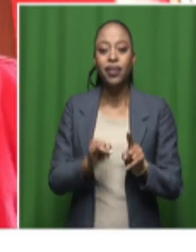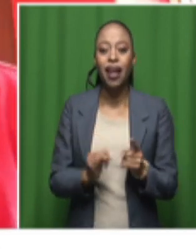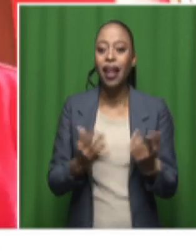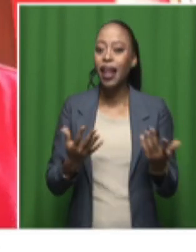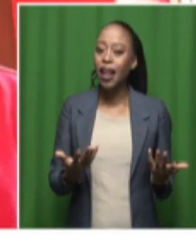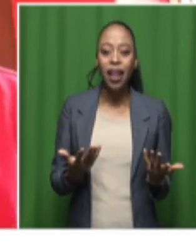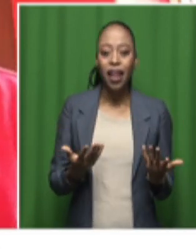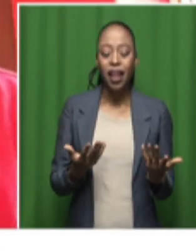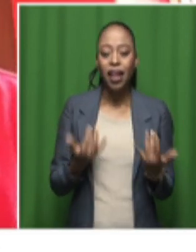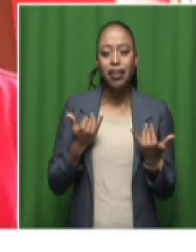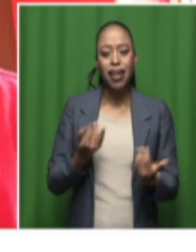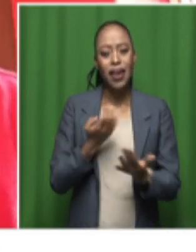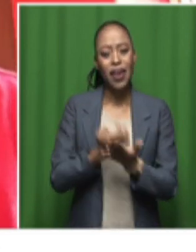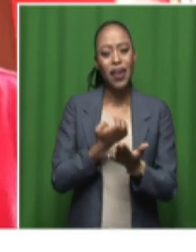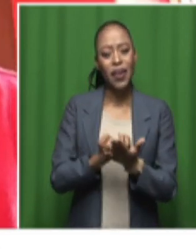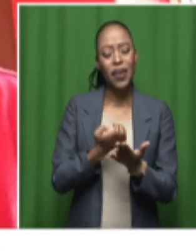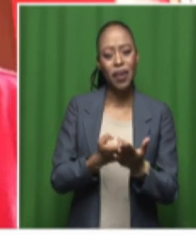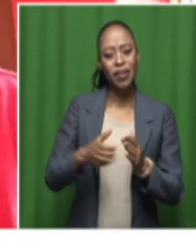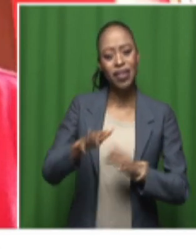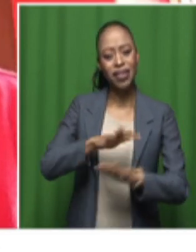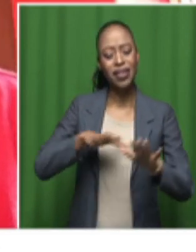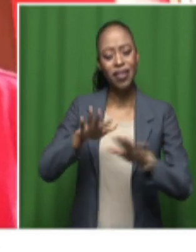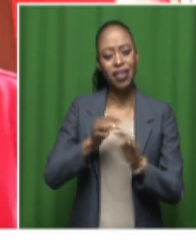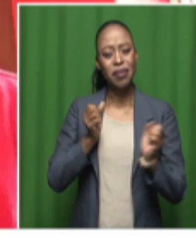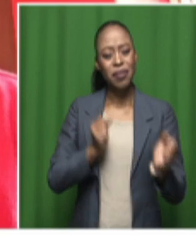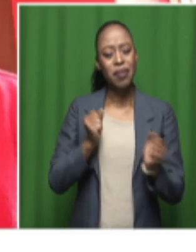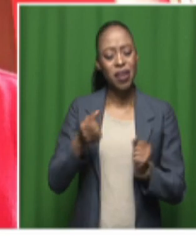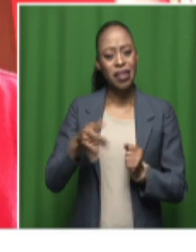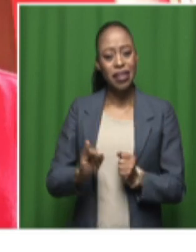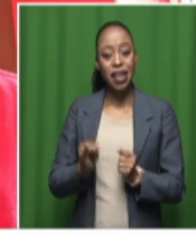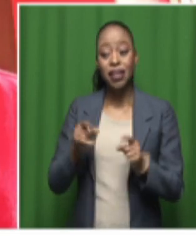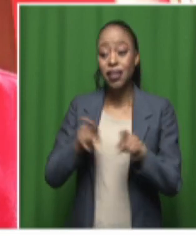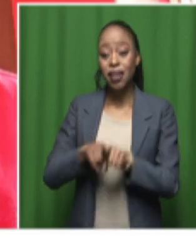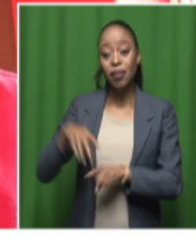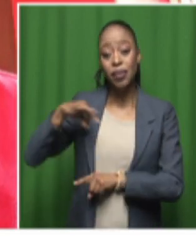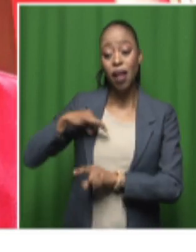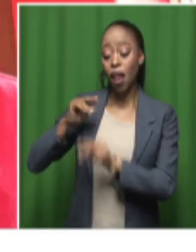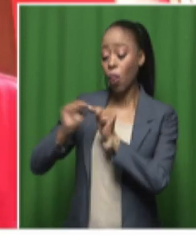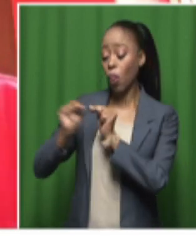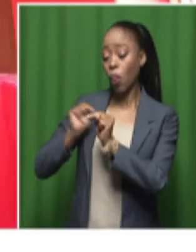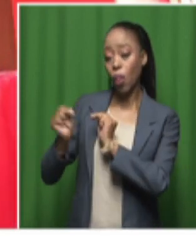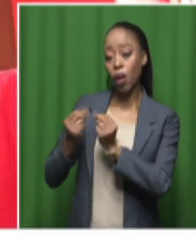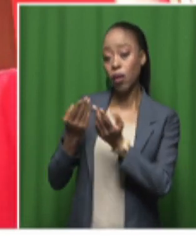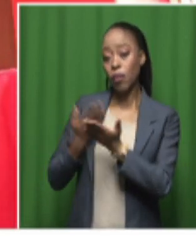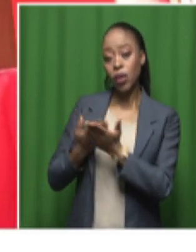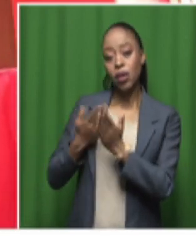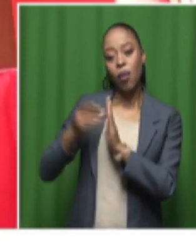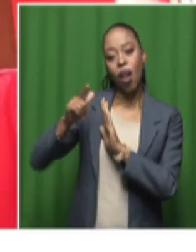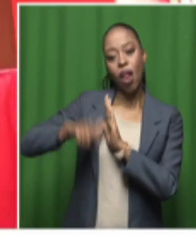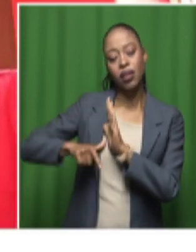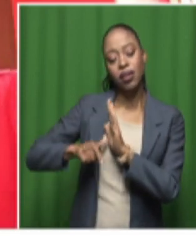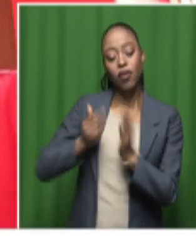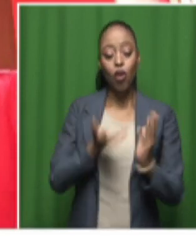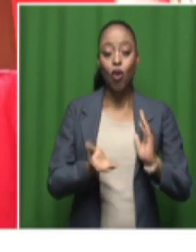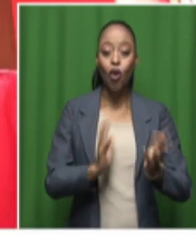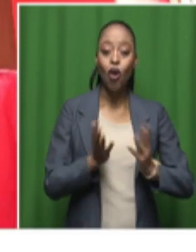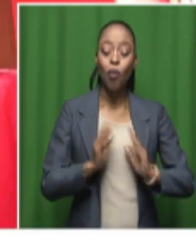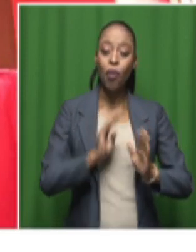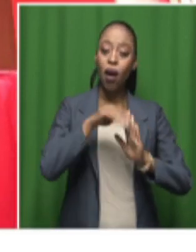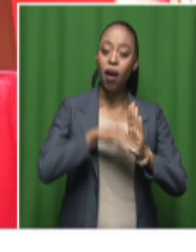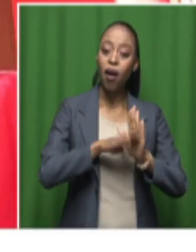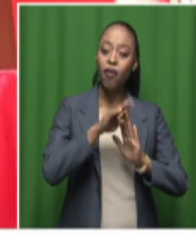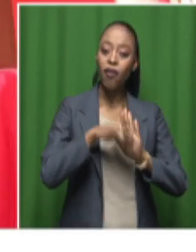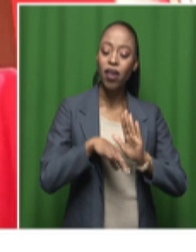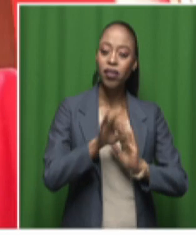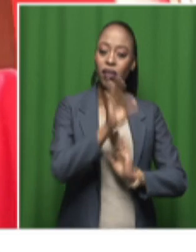is not much in the current economic climate, and the wage negotiations currently underway are likely to offer far less than the inflation rate. So if